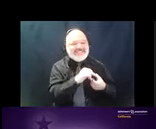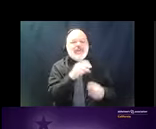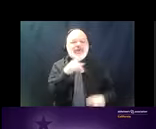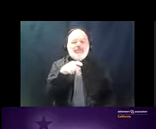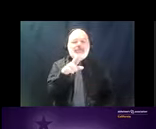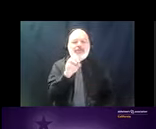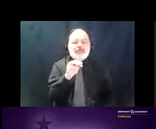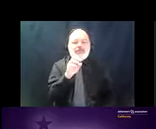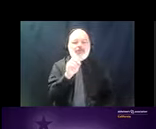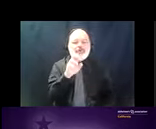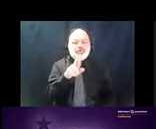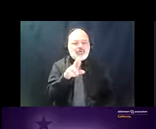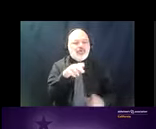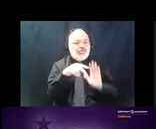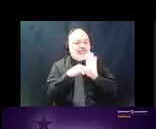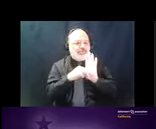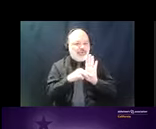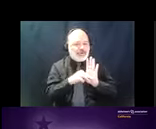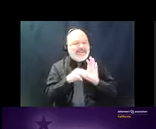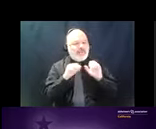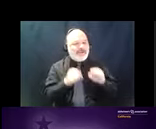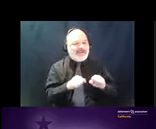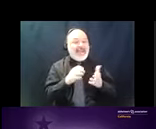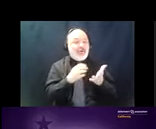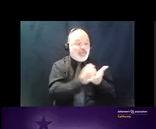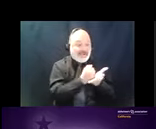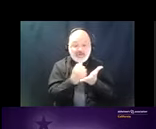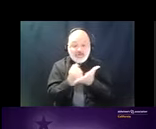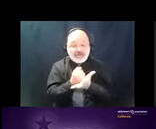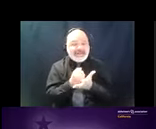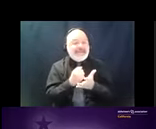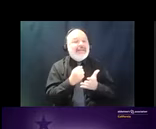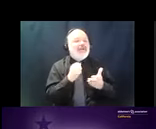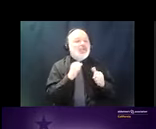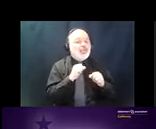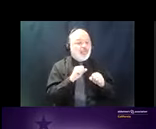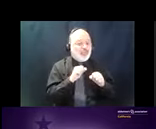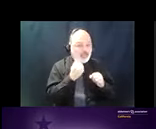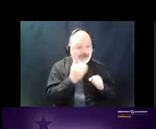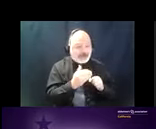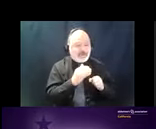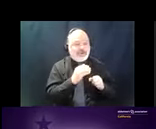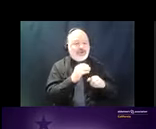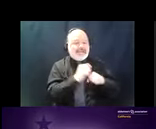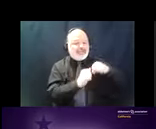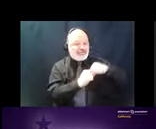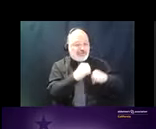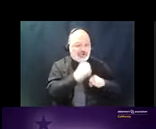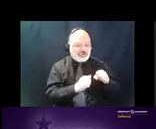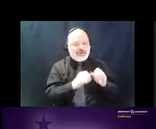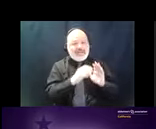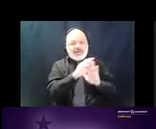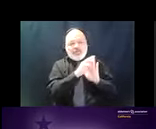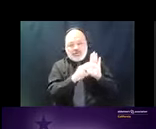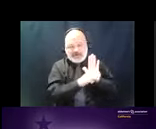That way we are able to make it a win-win with their current programmatic structure and with the core curriculum that your